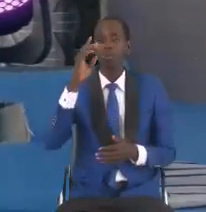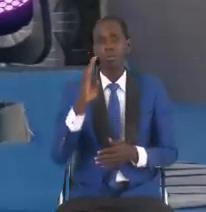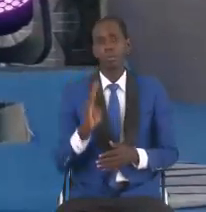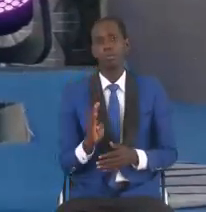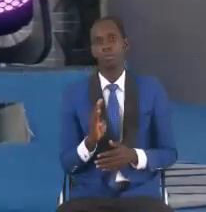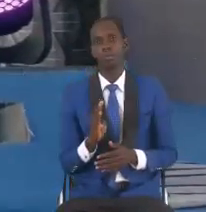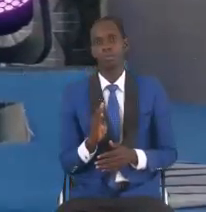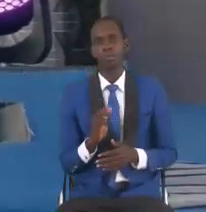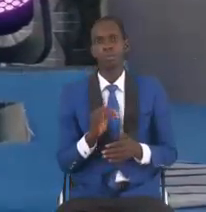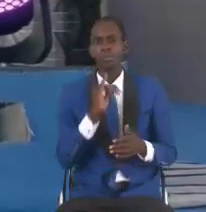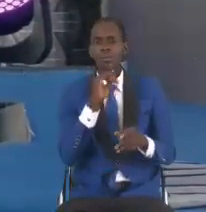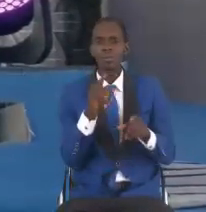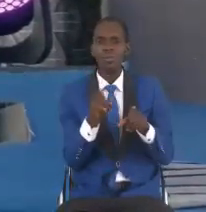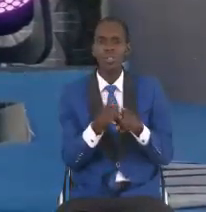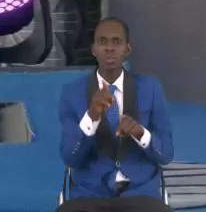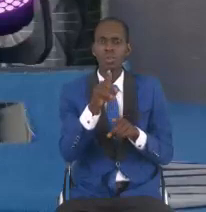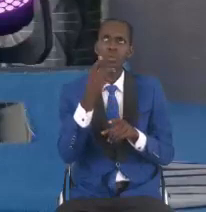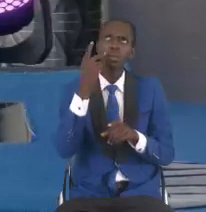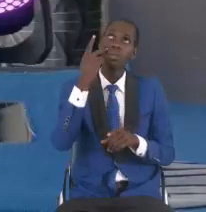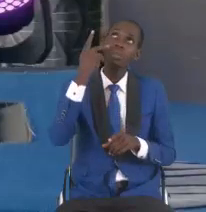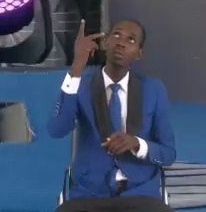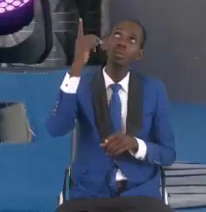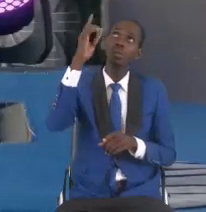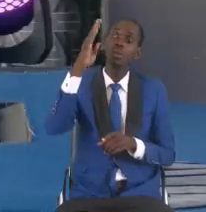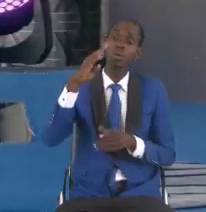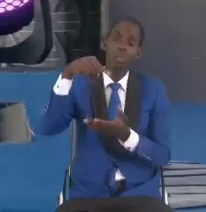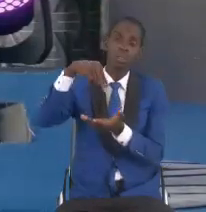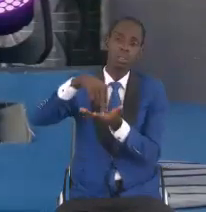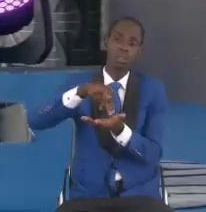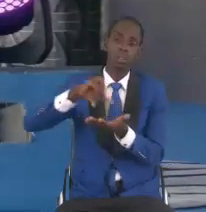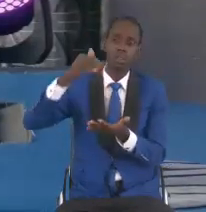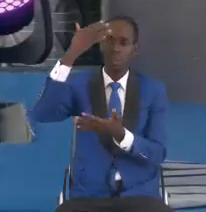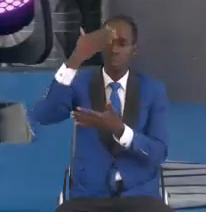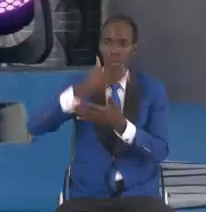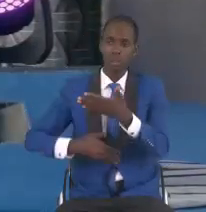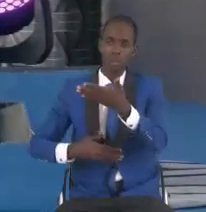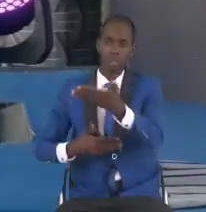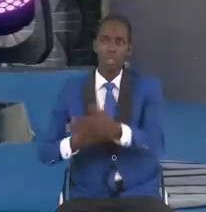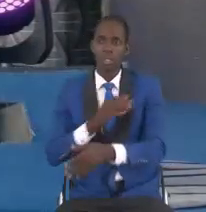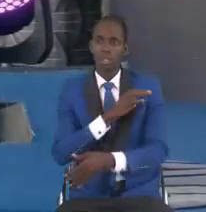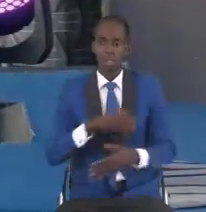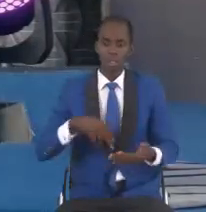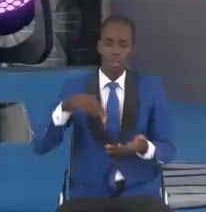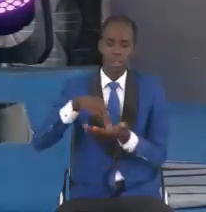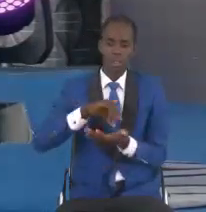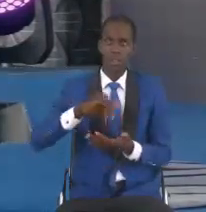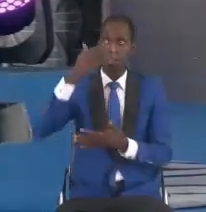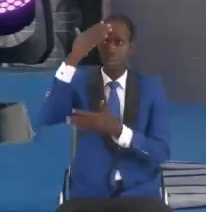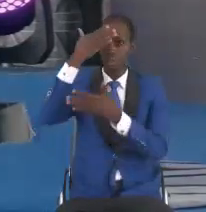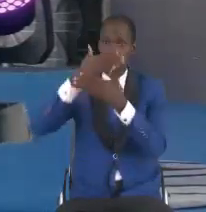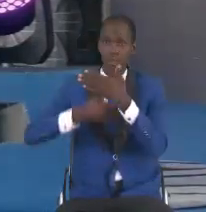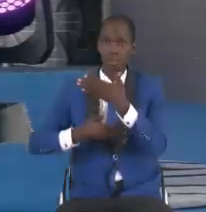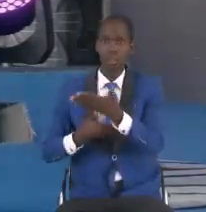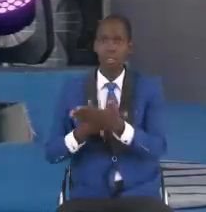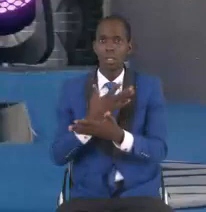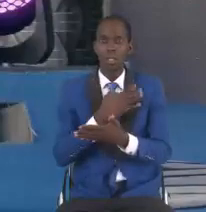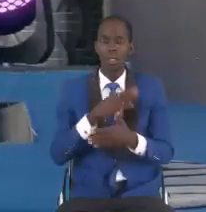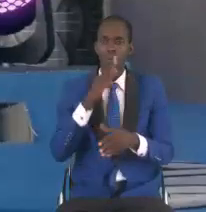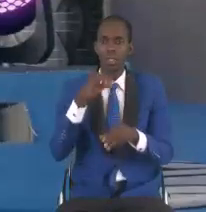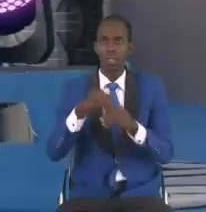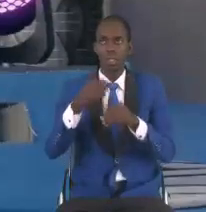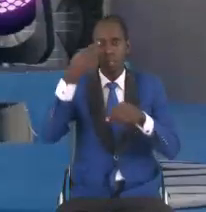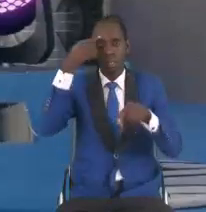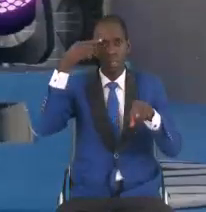see God standing there and Christ standing there, and in agreement with God and